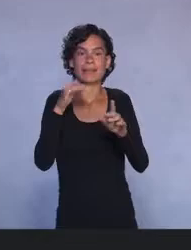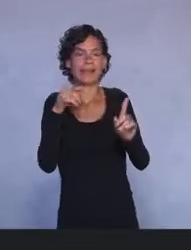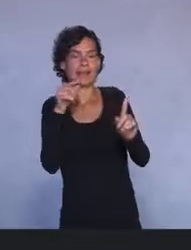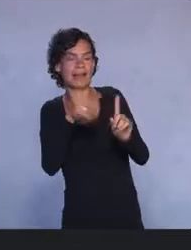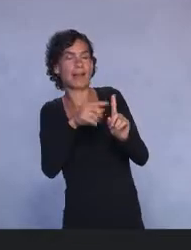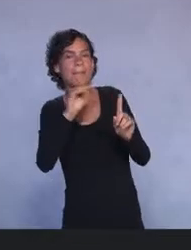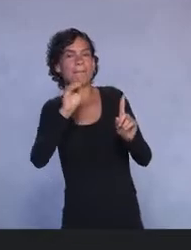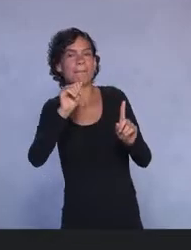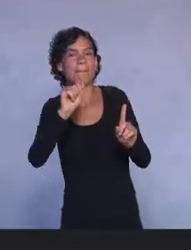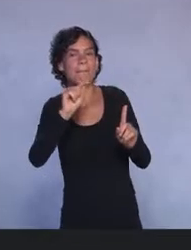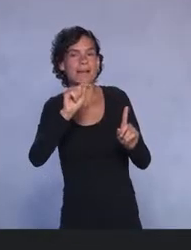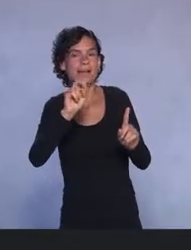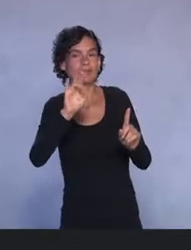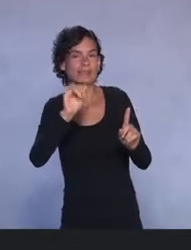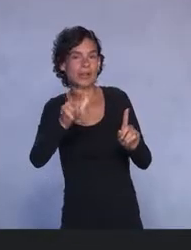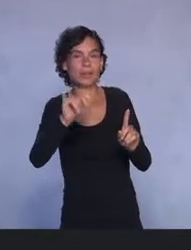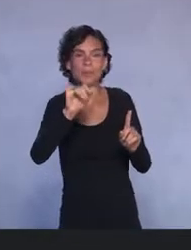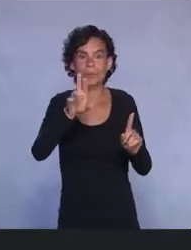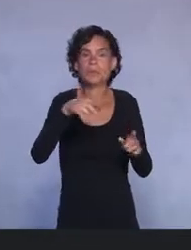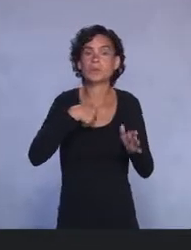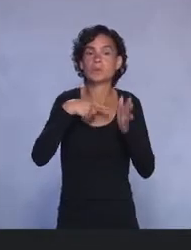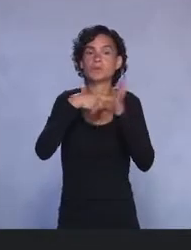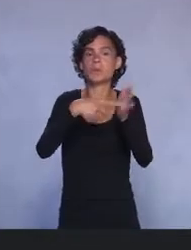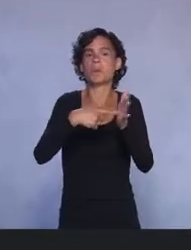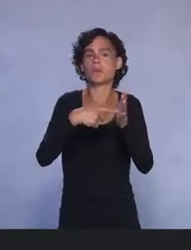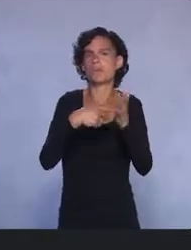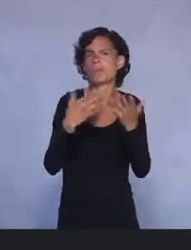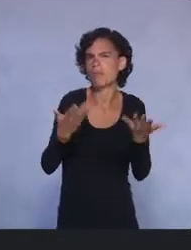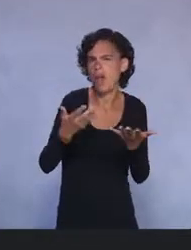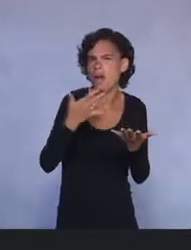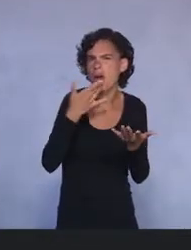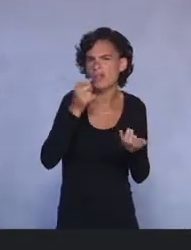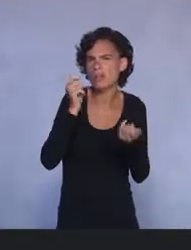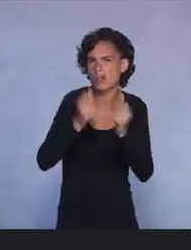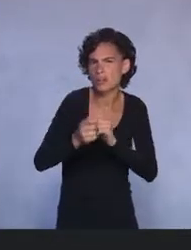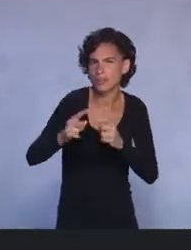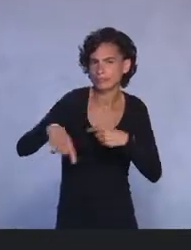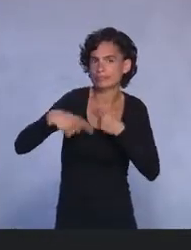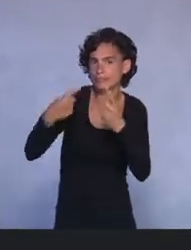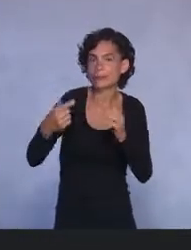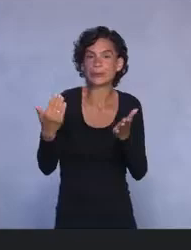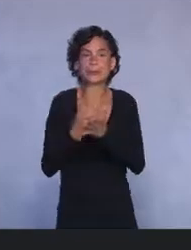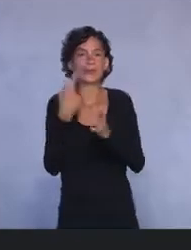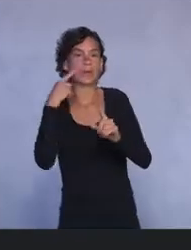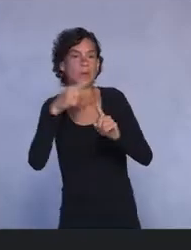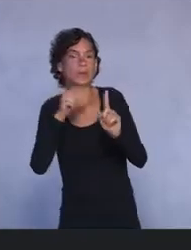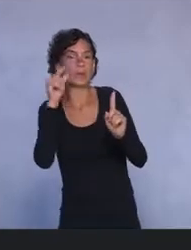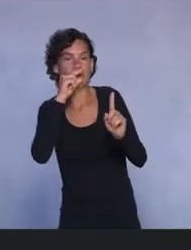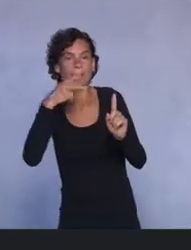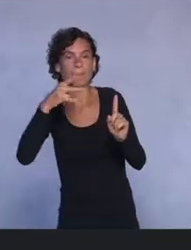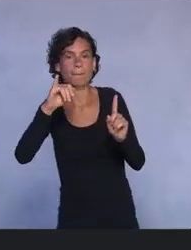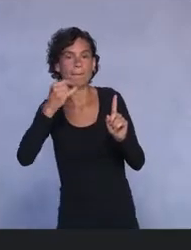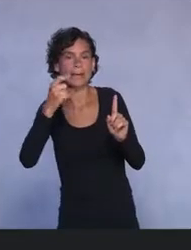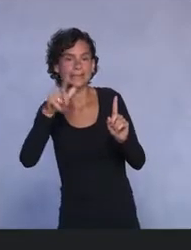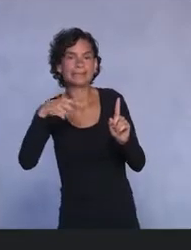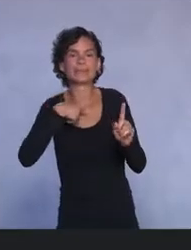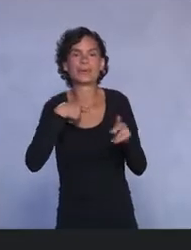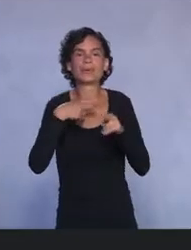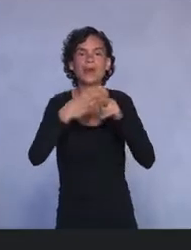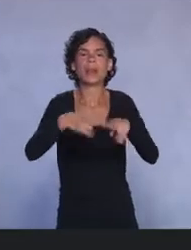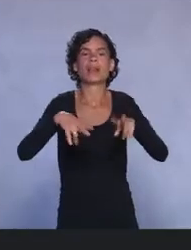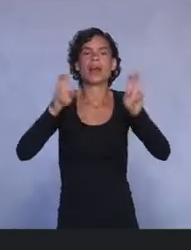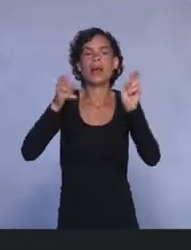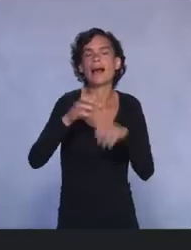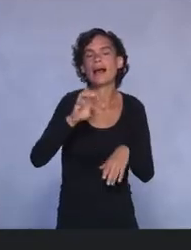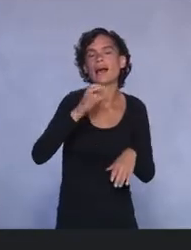with color. We've got something new planned for Google Pixel, using what we call color extraction. Think of it as 1 part art